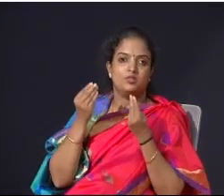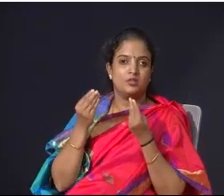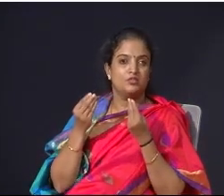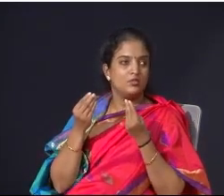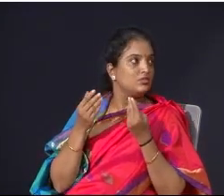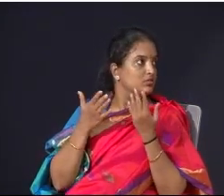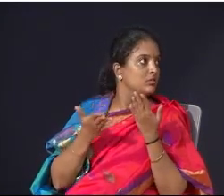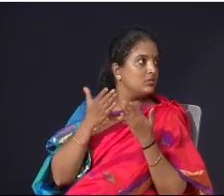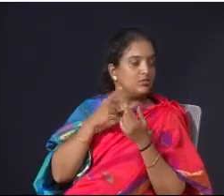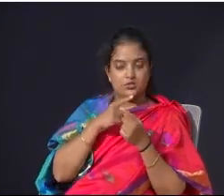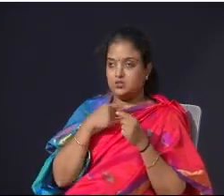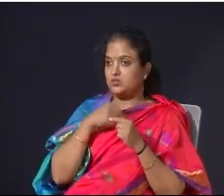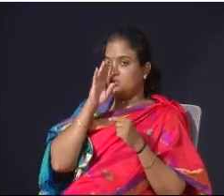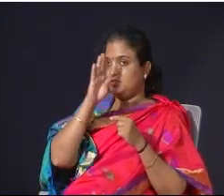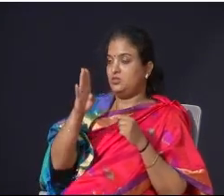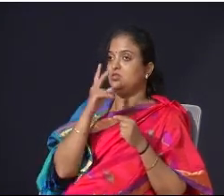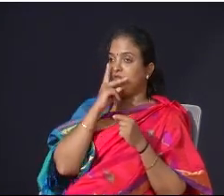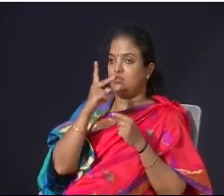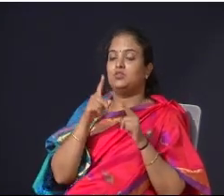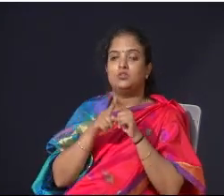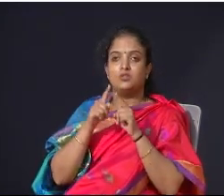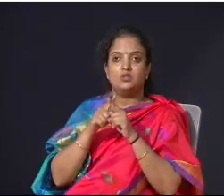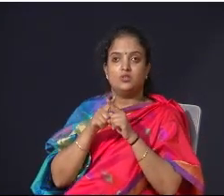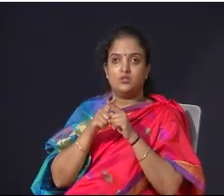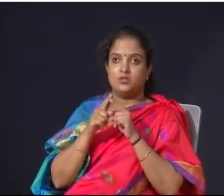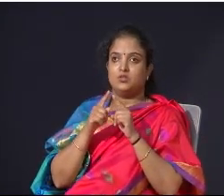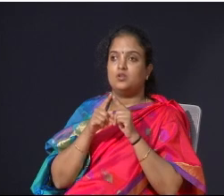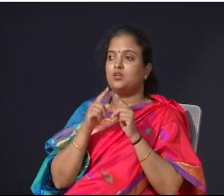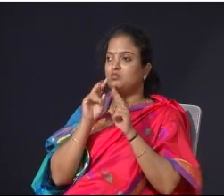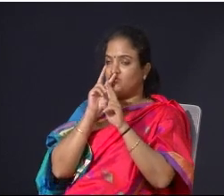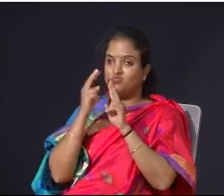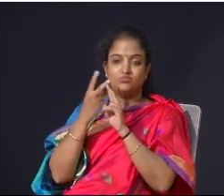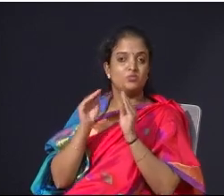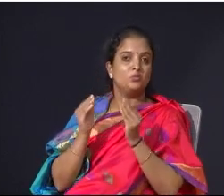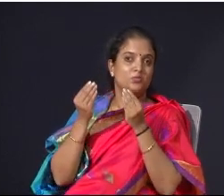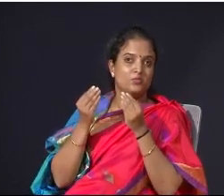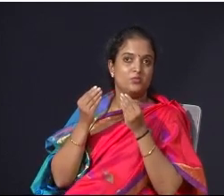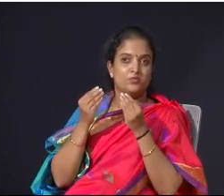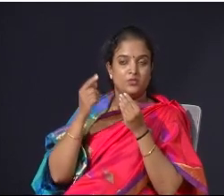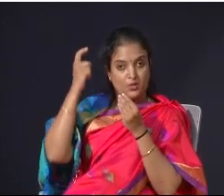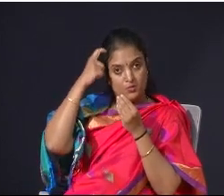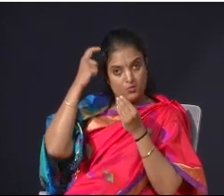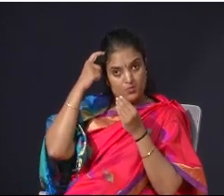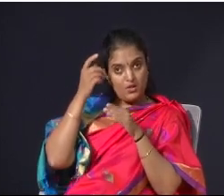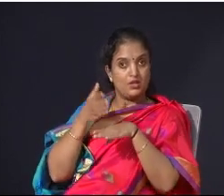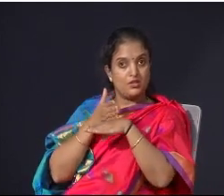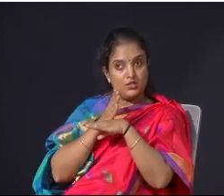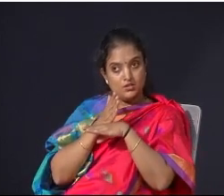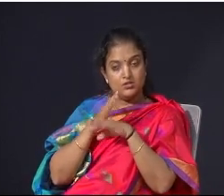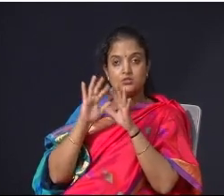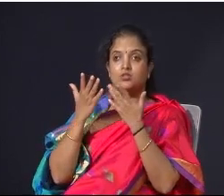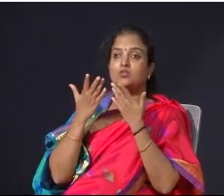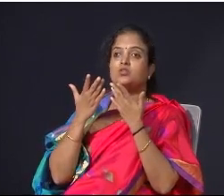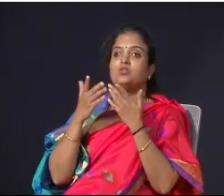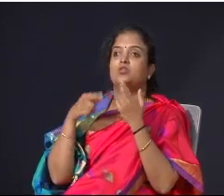Just now you saw central vision loss, implications are different. Peripheral is different, right? Brain injury, is cortical visual impairment,